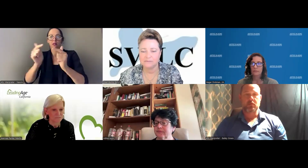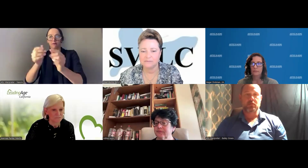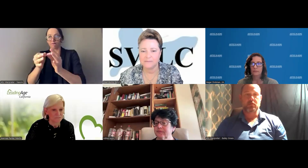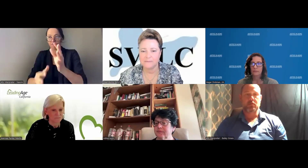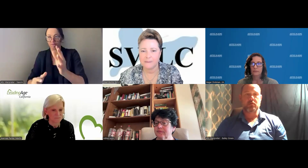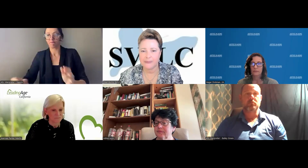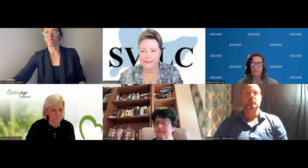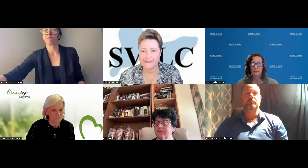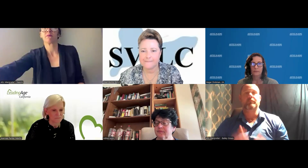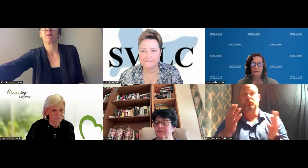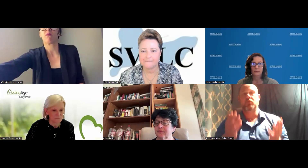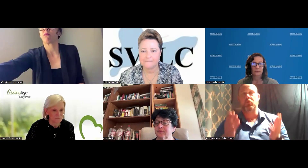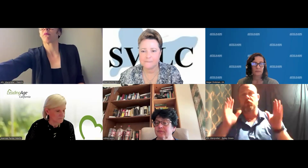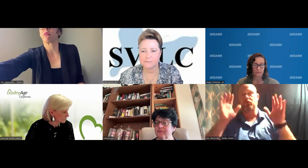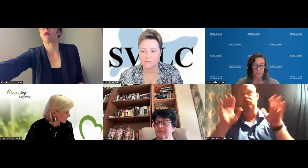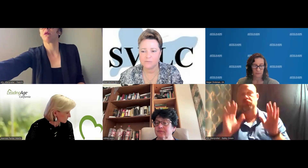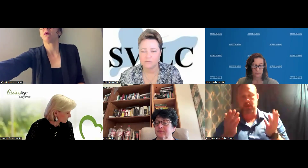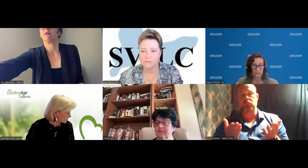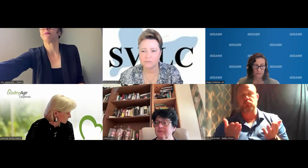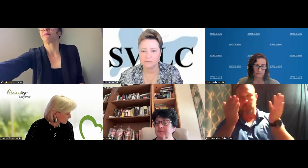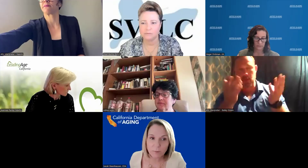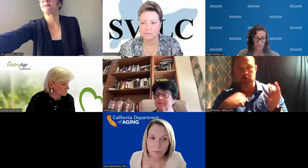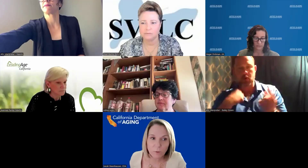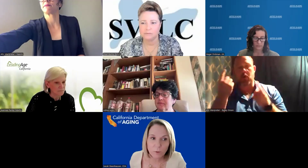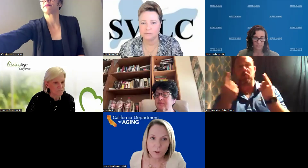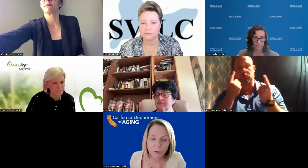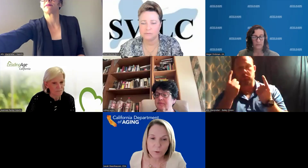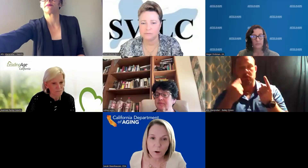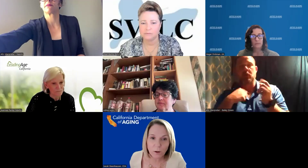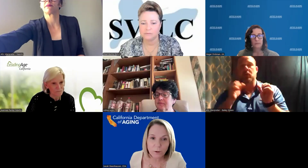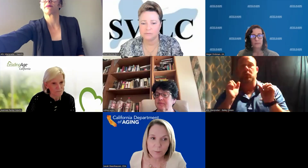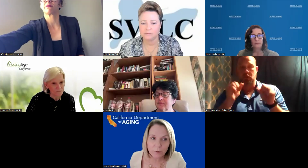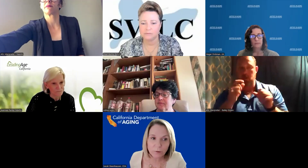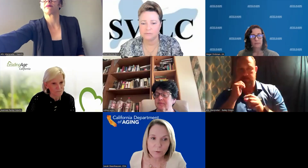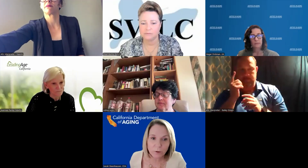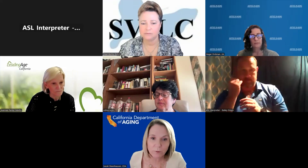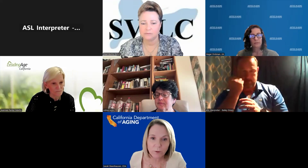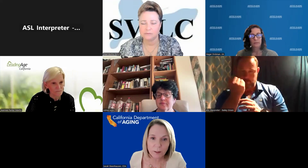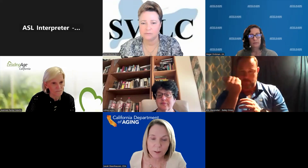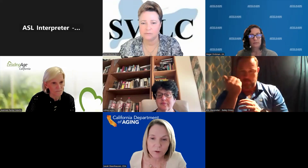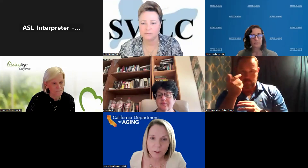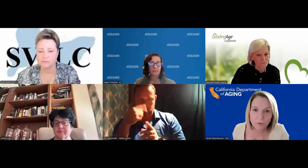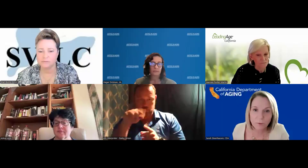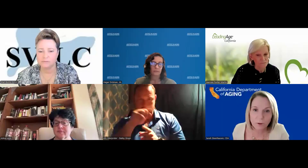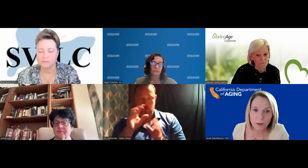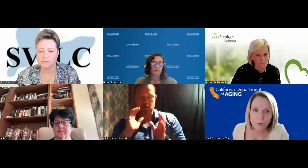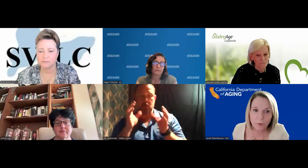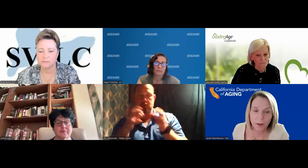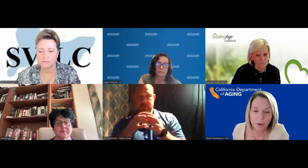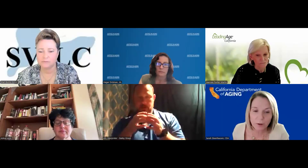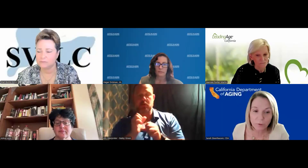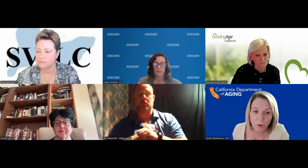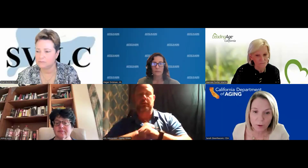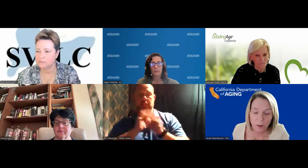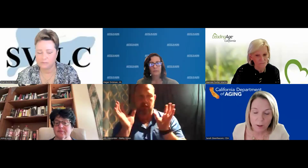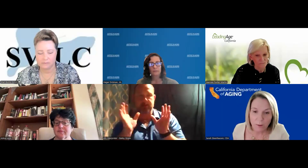recommendation. And, I think that we can take, if you all are able to convene and just kind of clarify